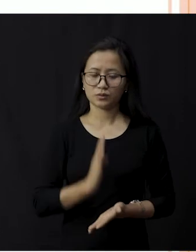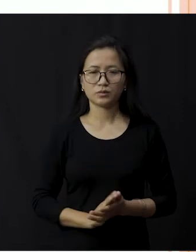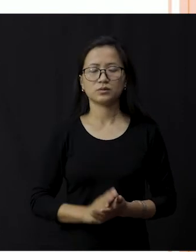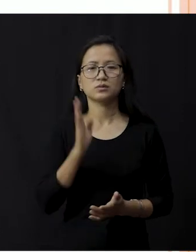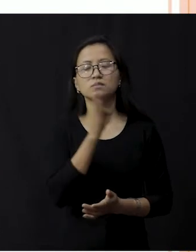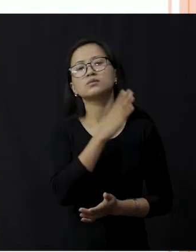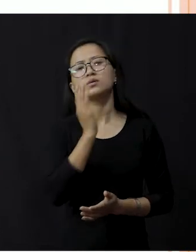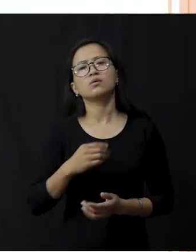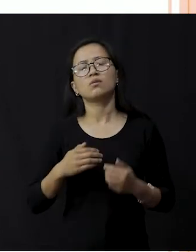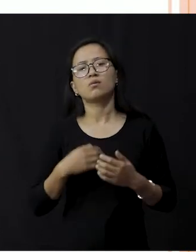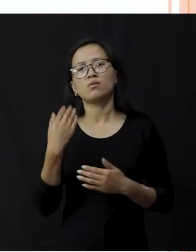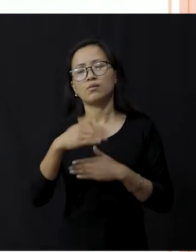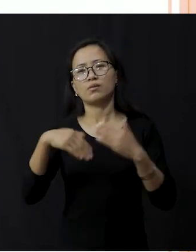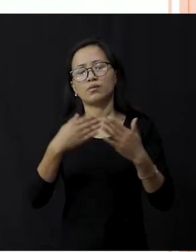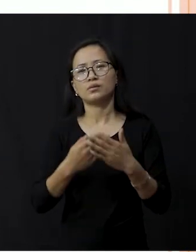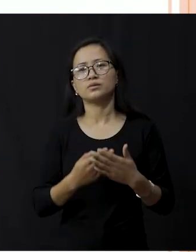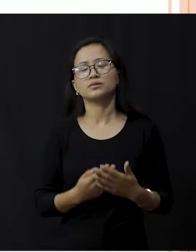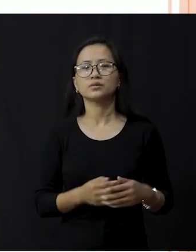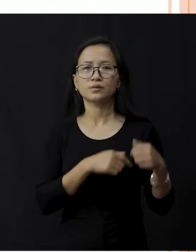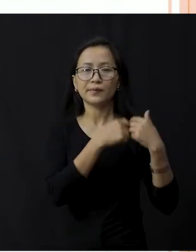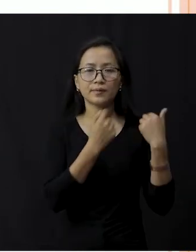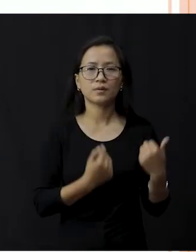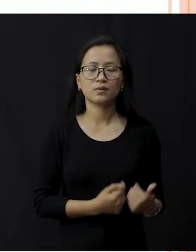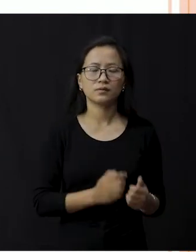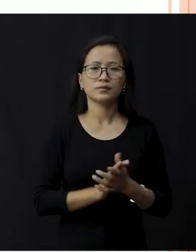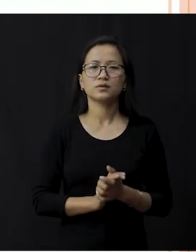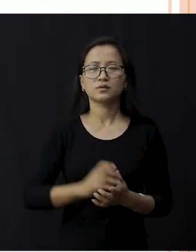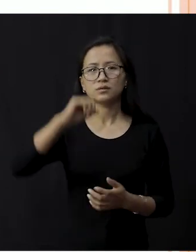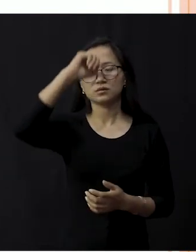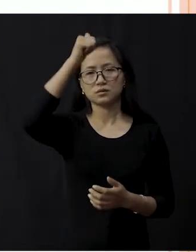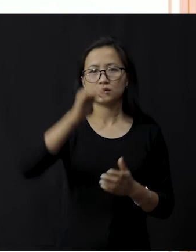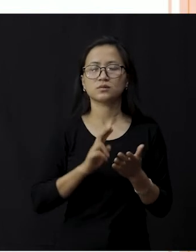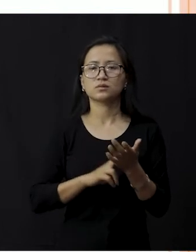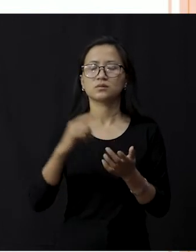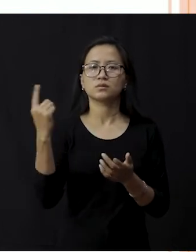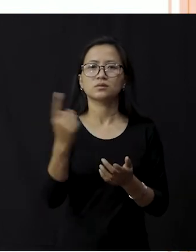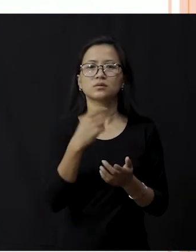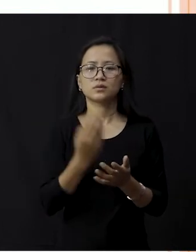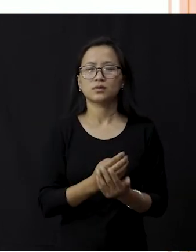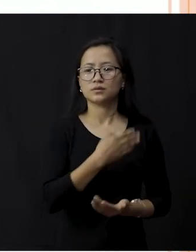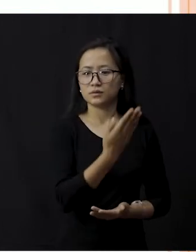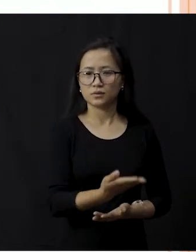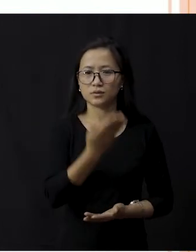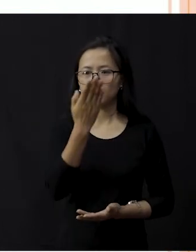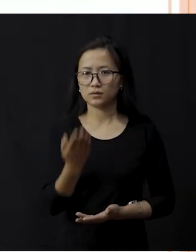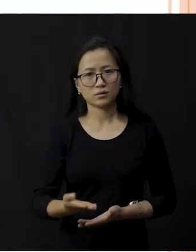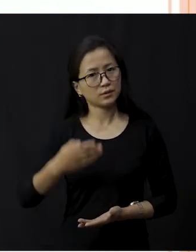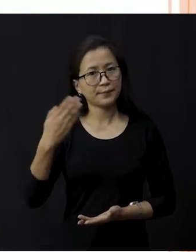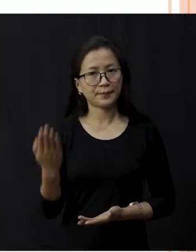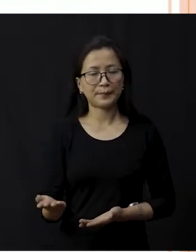heart. All right, everybody? Okay, so the national anthem of India is Jana Gana